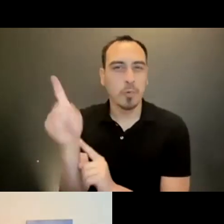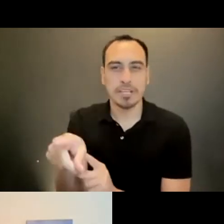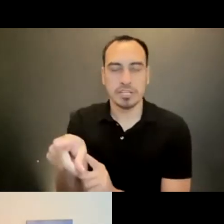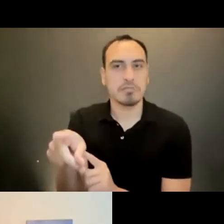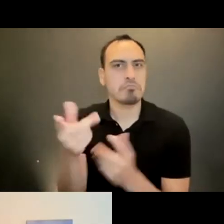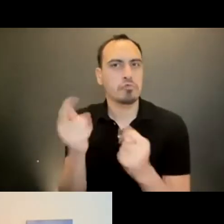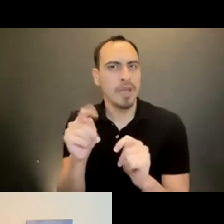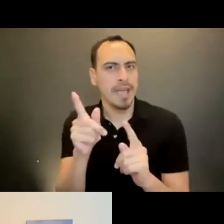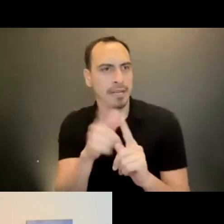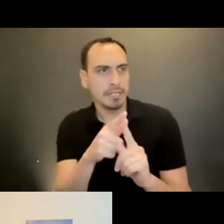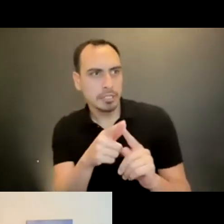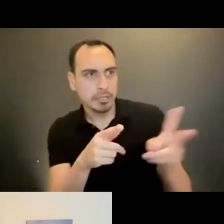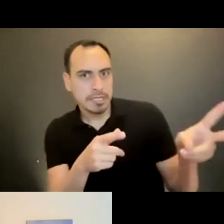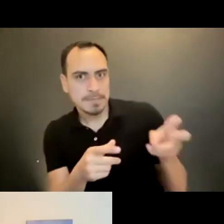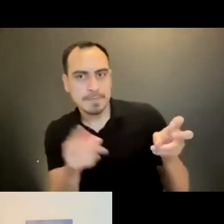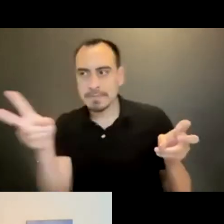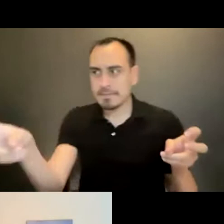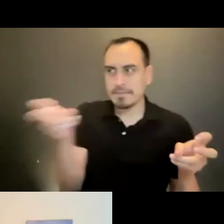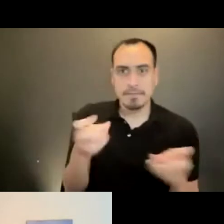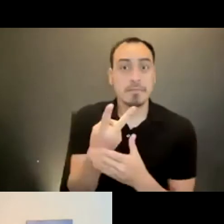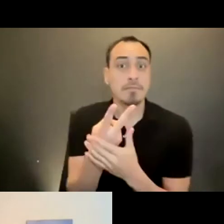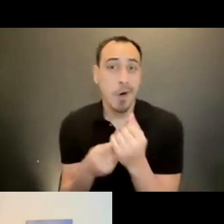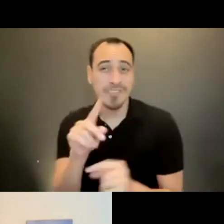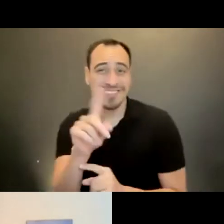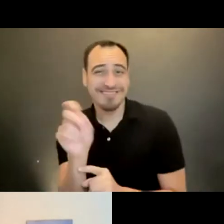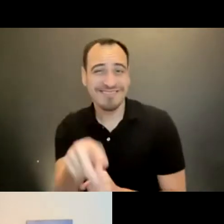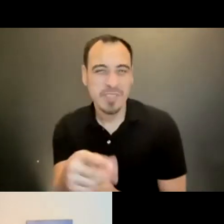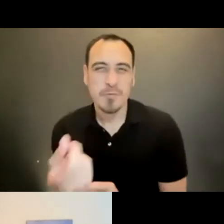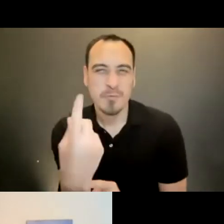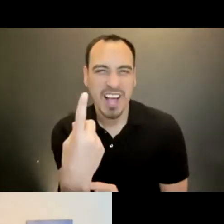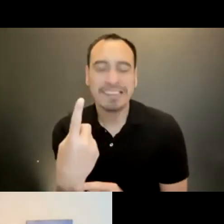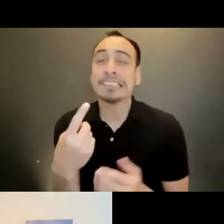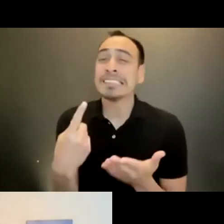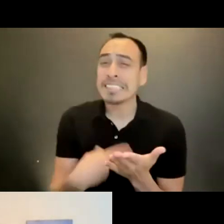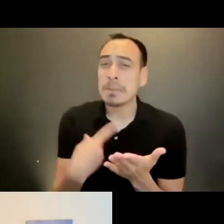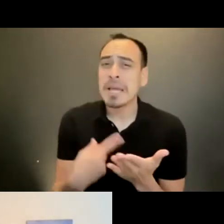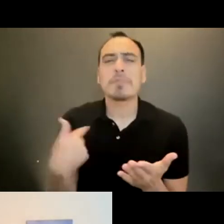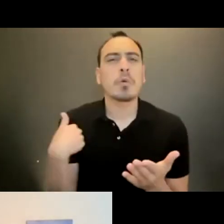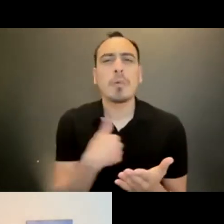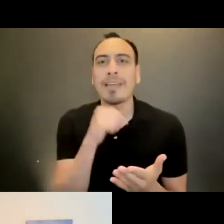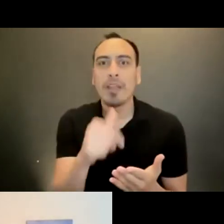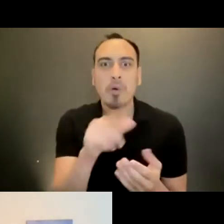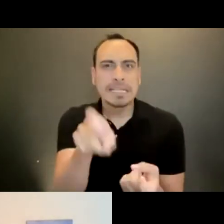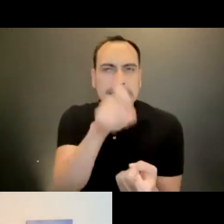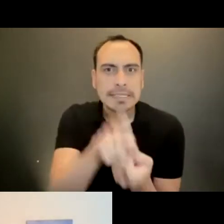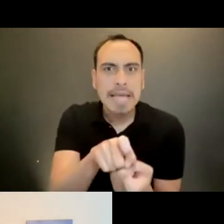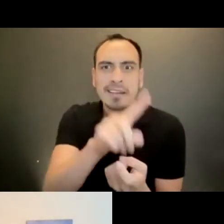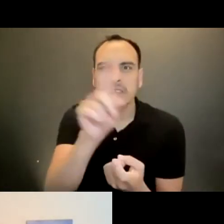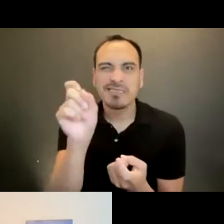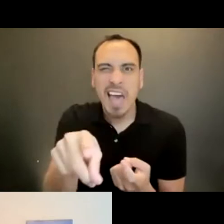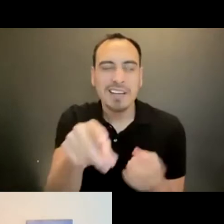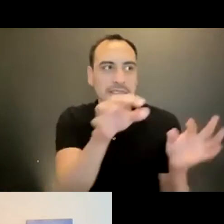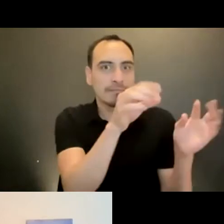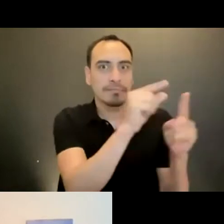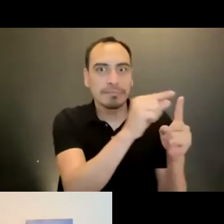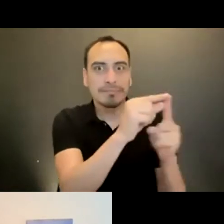those questions, but do apologize that we may not ask your question word for word how you've typed it out. Also,